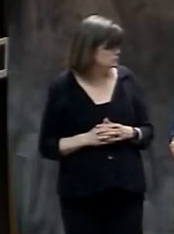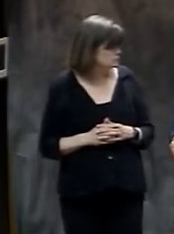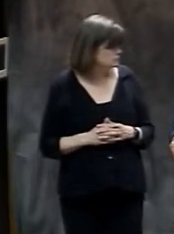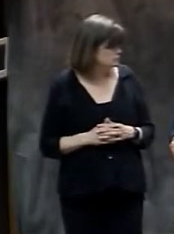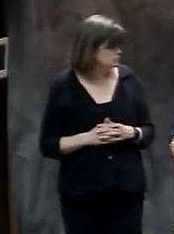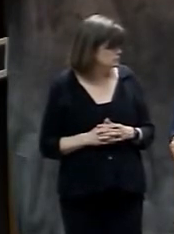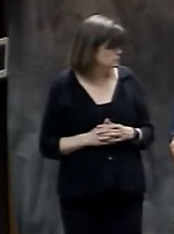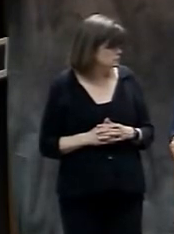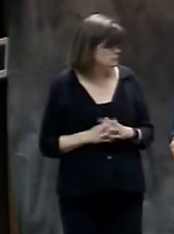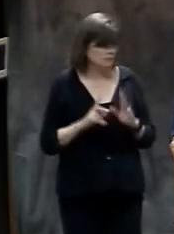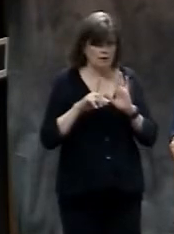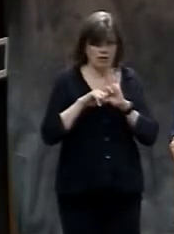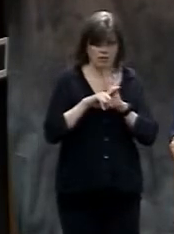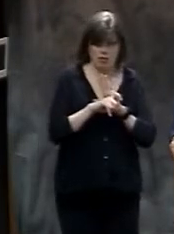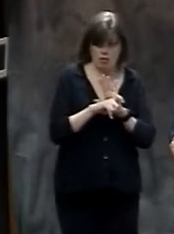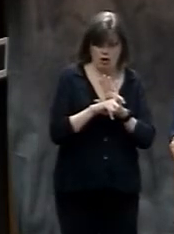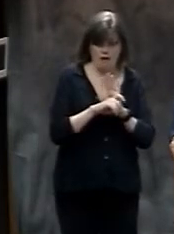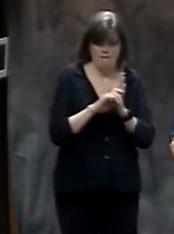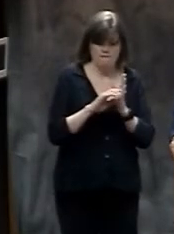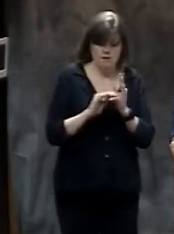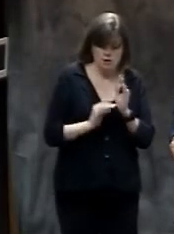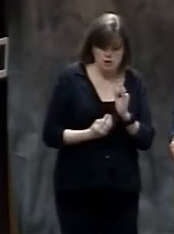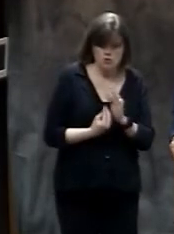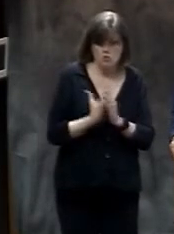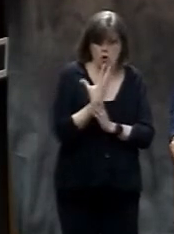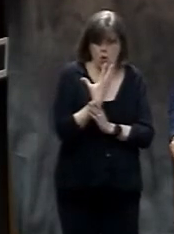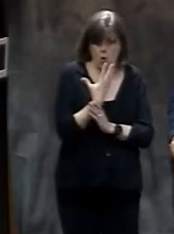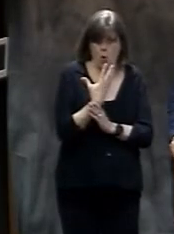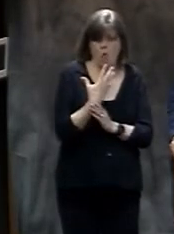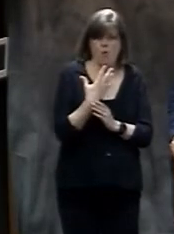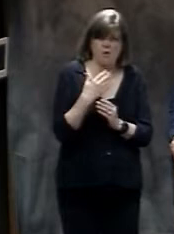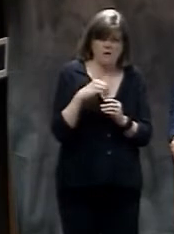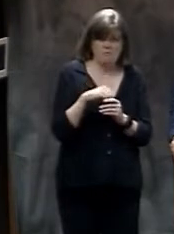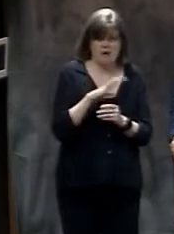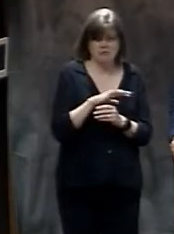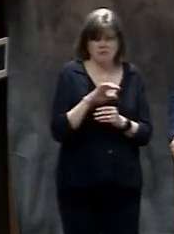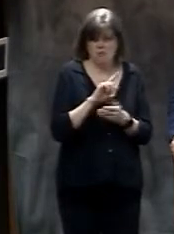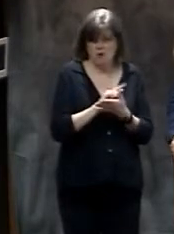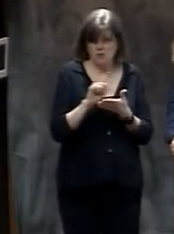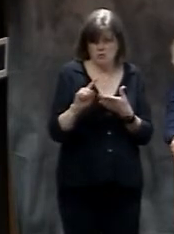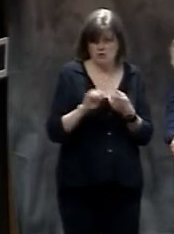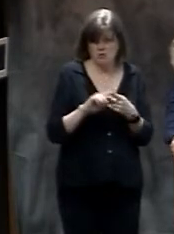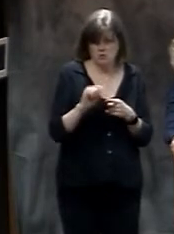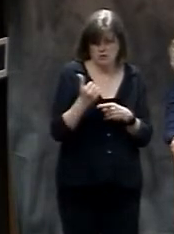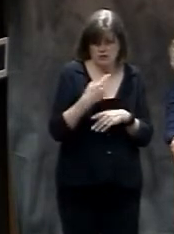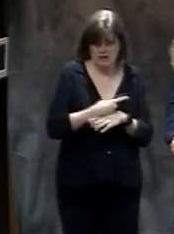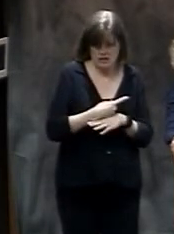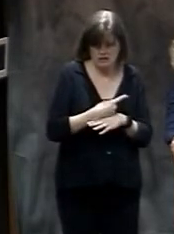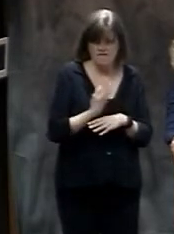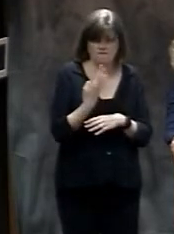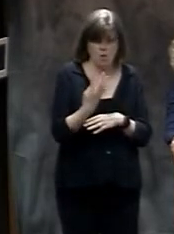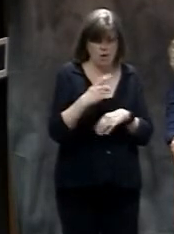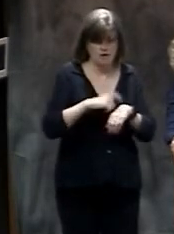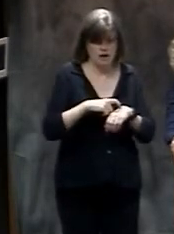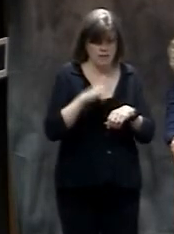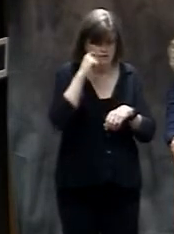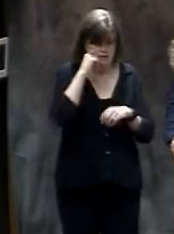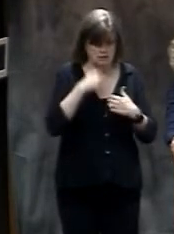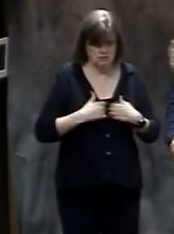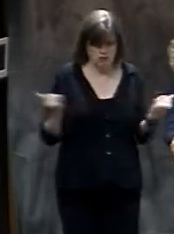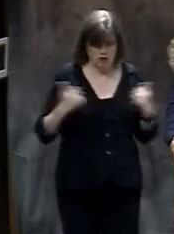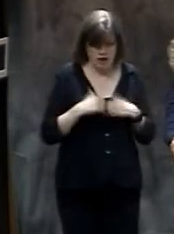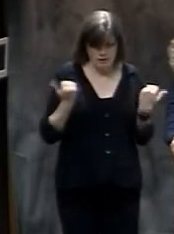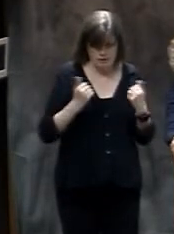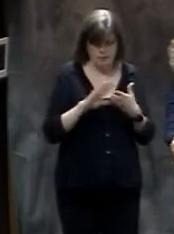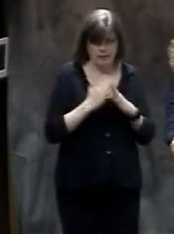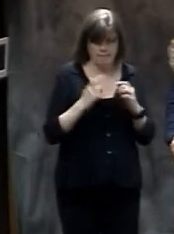The larvae mature over the next week to 10 days, depending on the temperature. They go through 4 larval molts, getting bigger at each step.